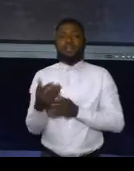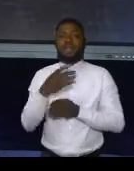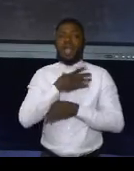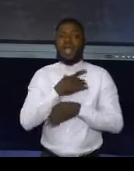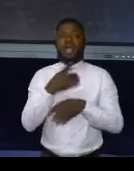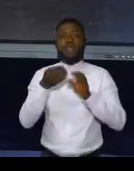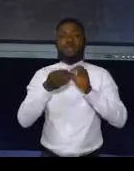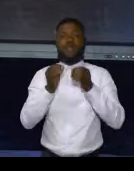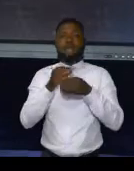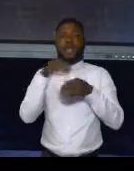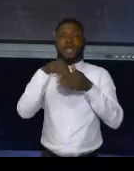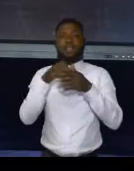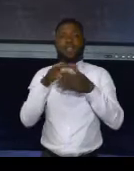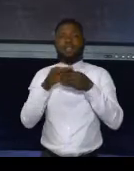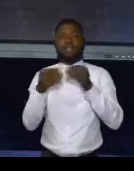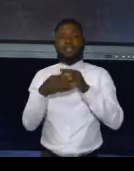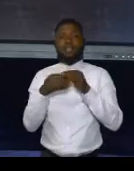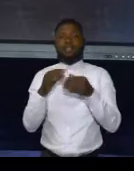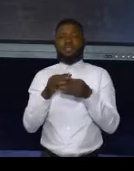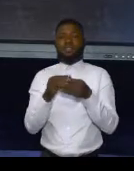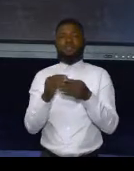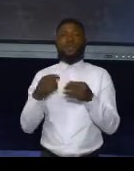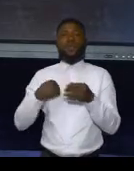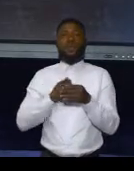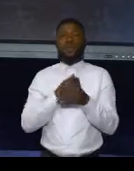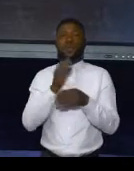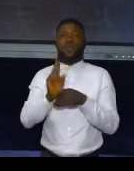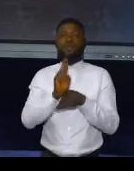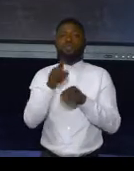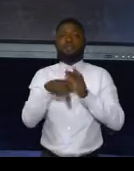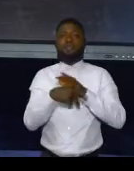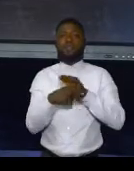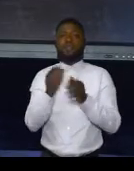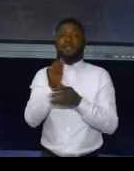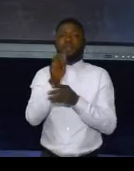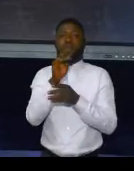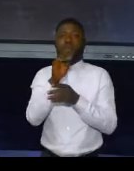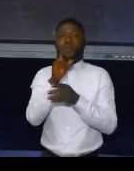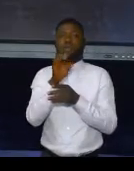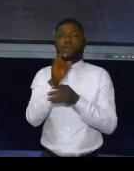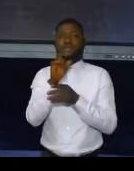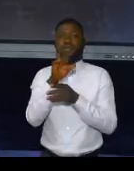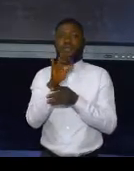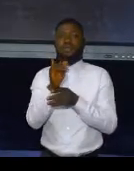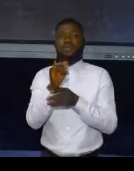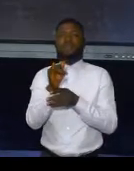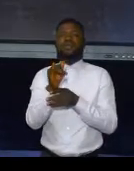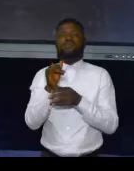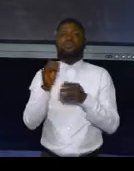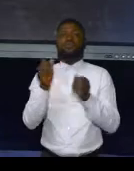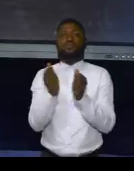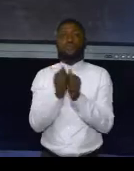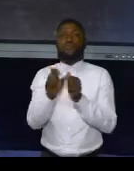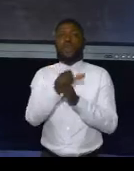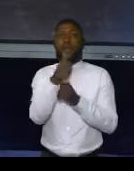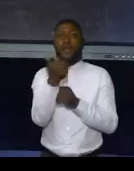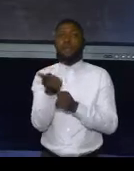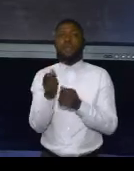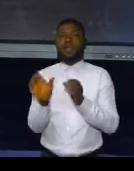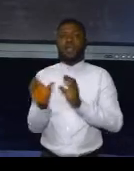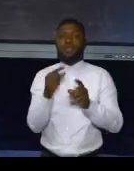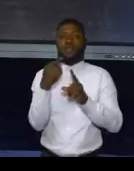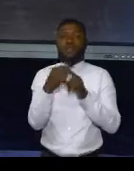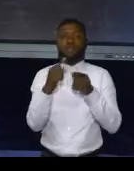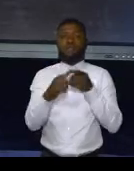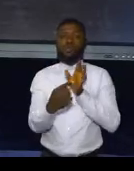tense and number in sentences. We use primary auxiliaries to do what? We use them with other verbs